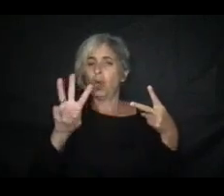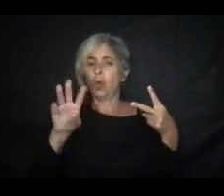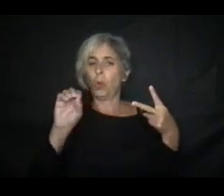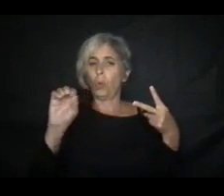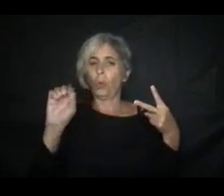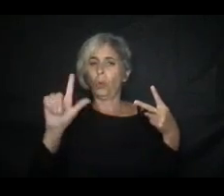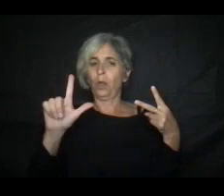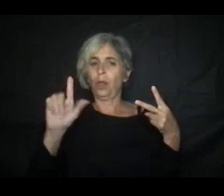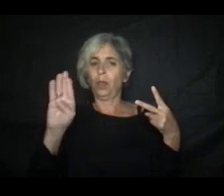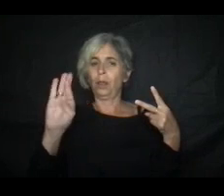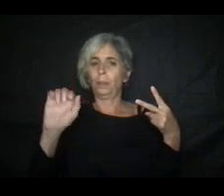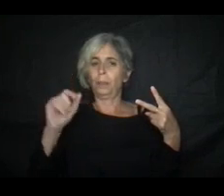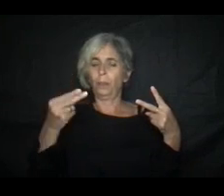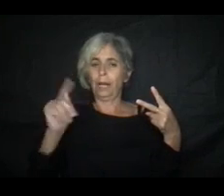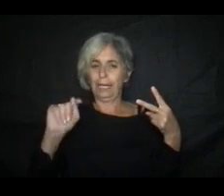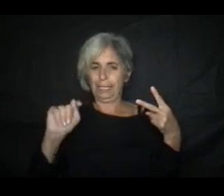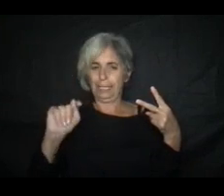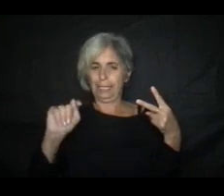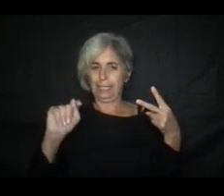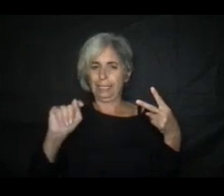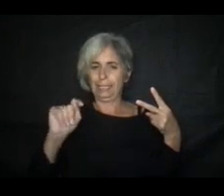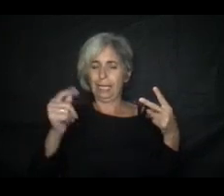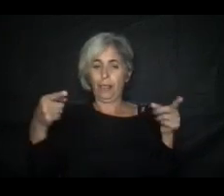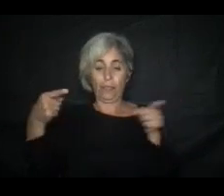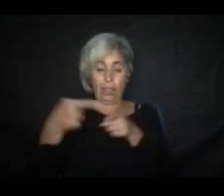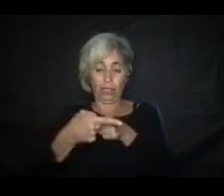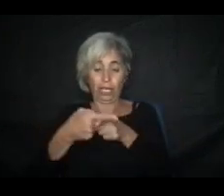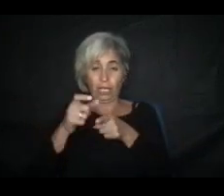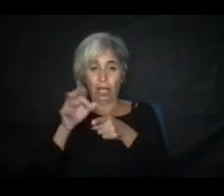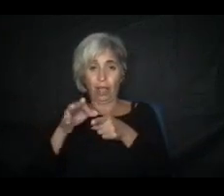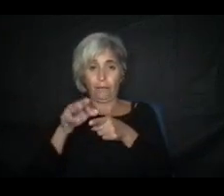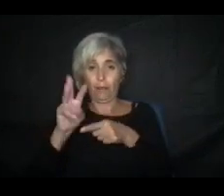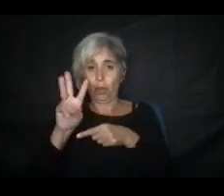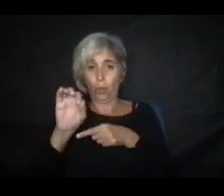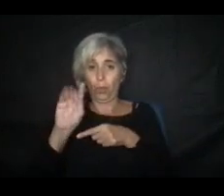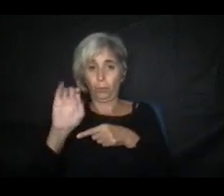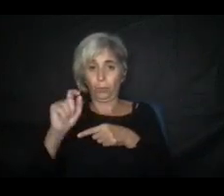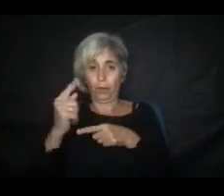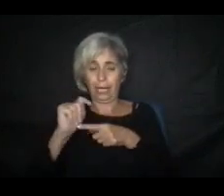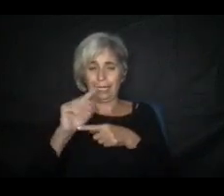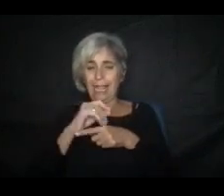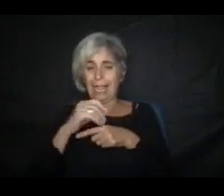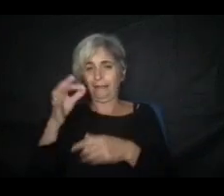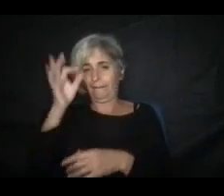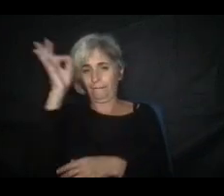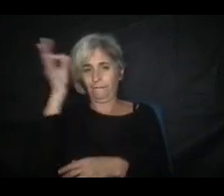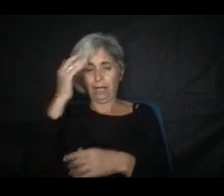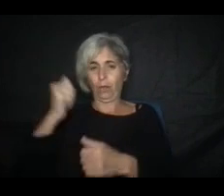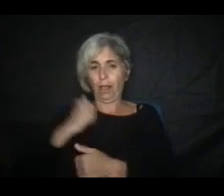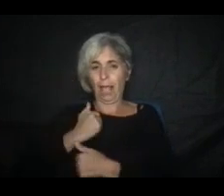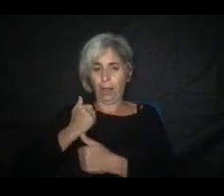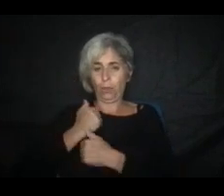node. This is essentially the intersection of Woolbright and Federal Highway. It includes some new